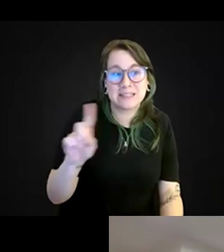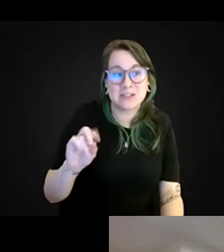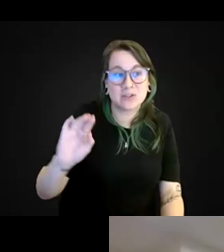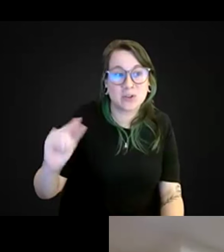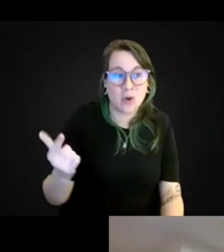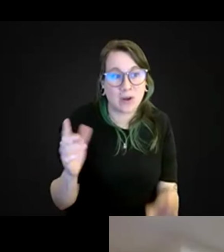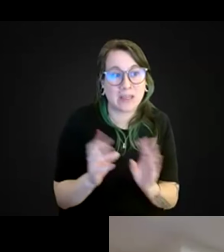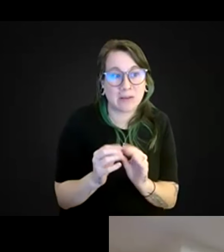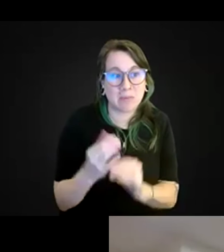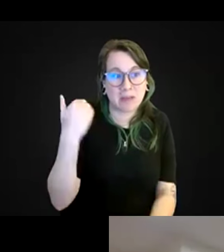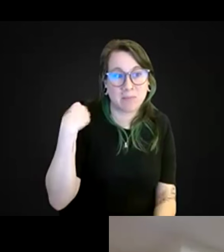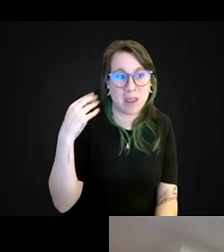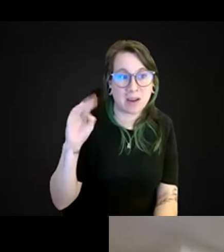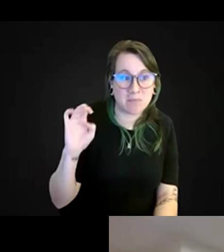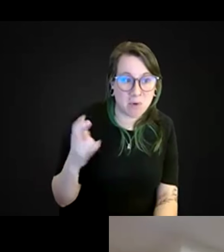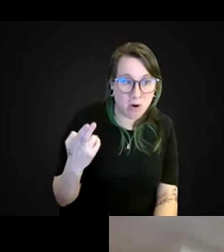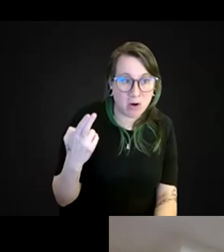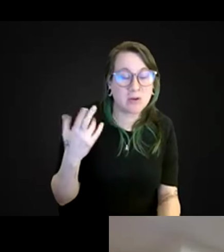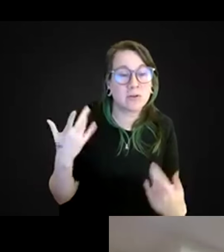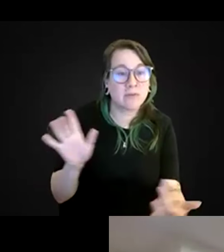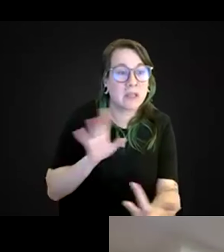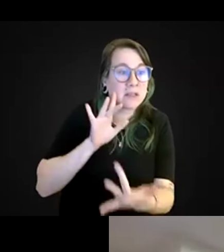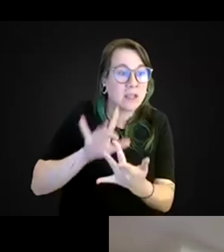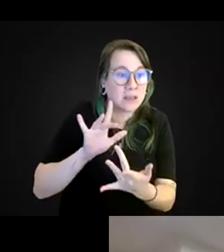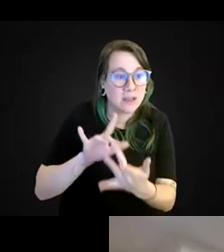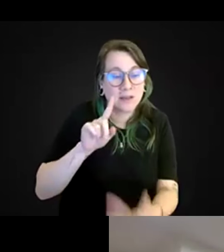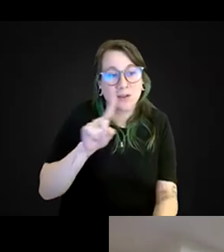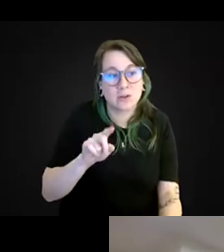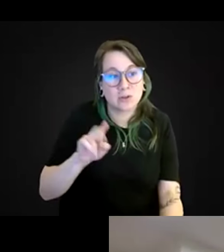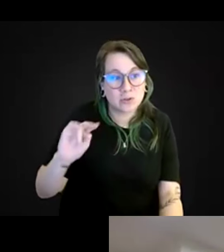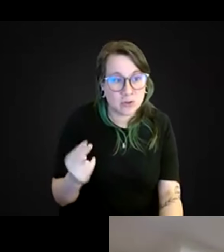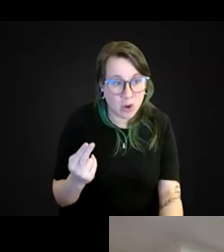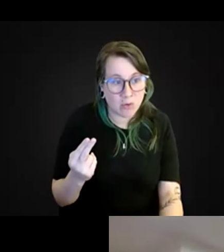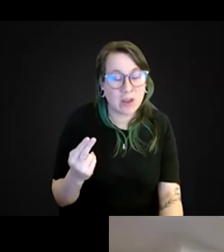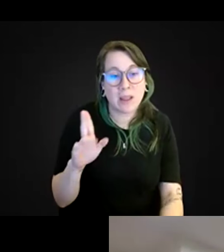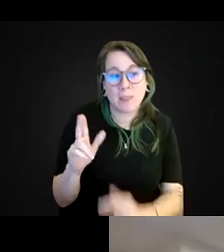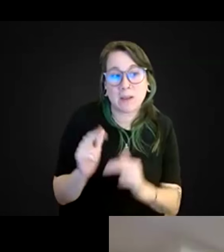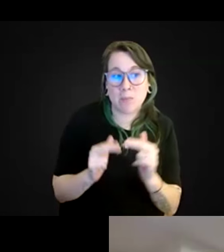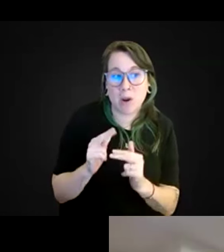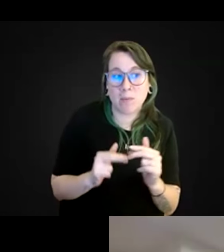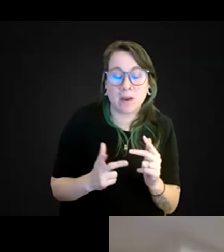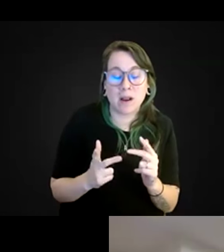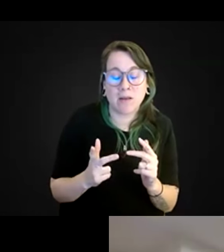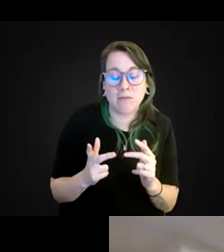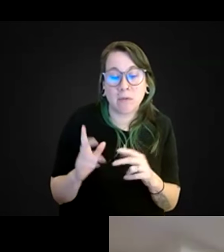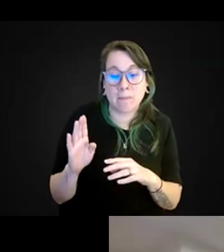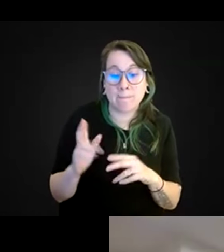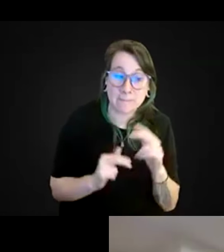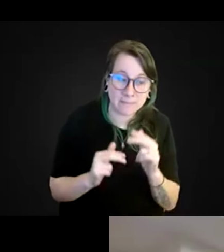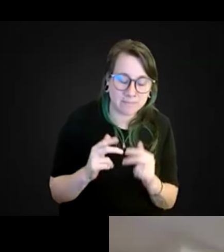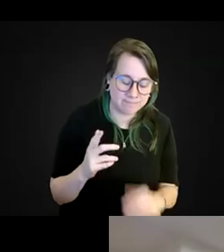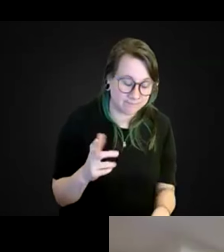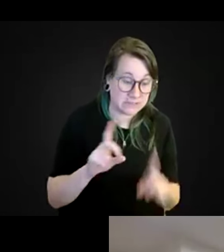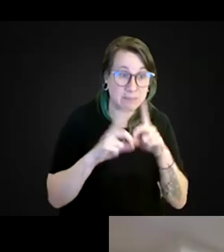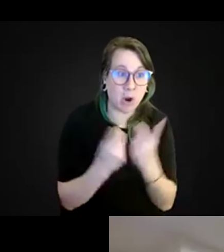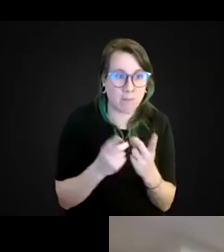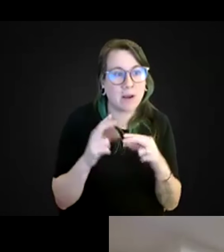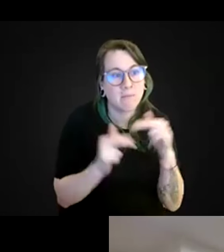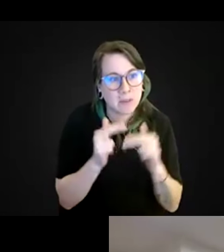in March, and then we reached out to the zoning administrator at the Department of Buildings to discuss how best to address